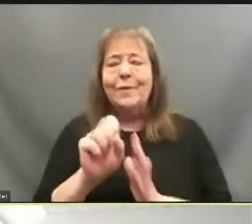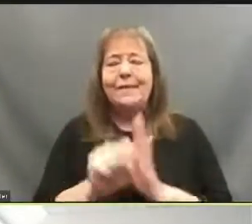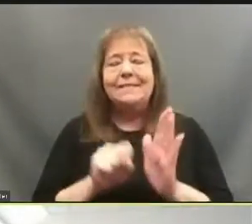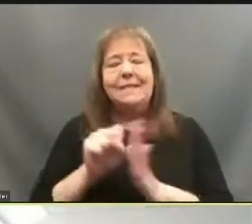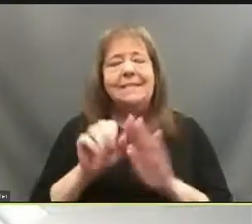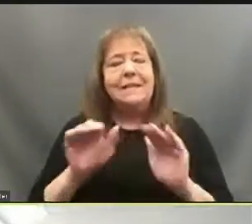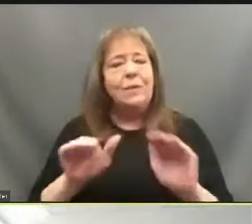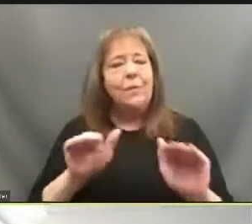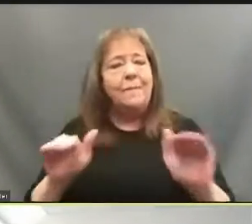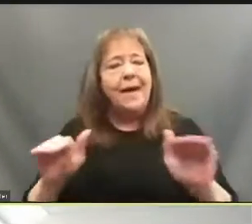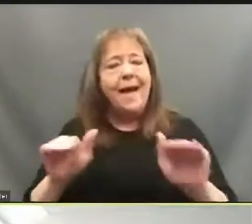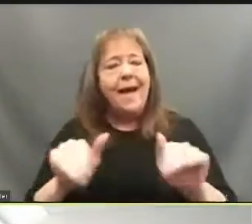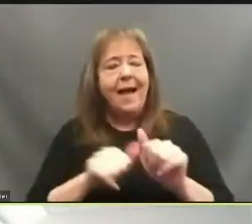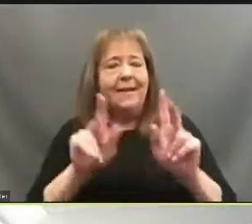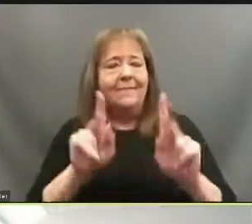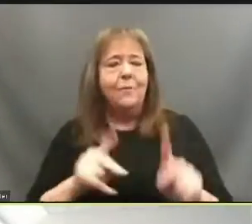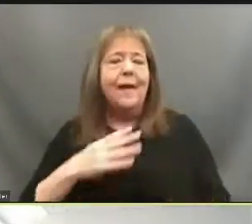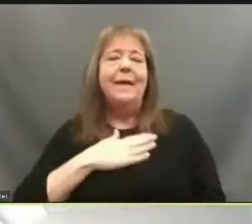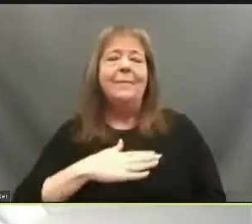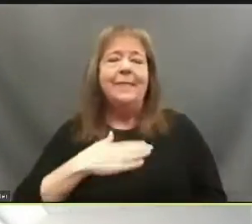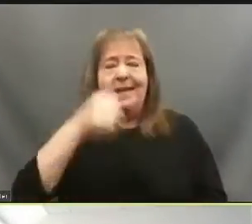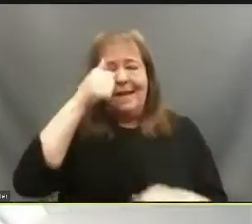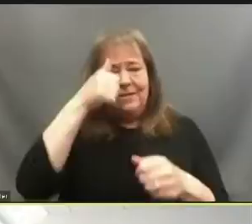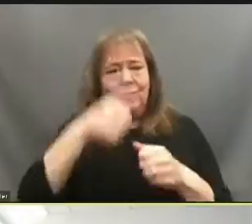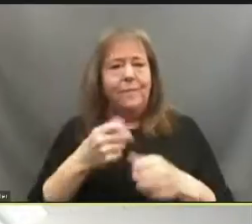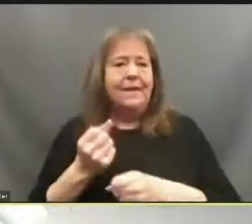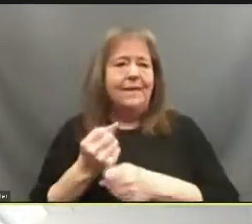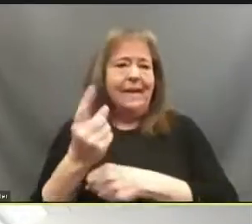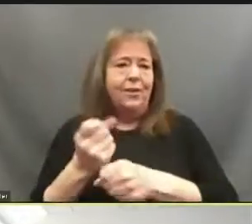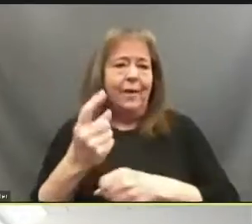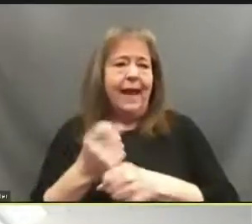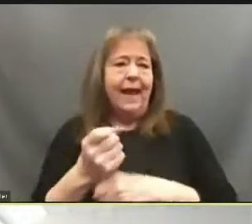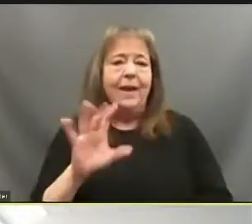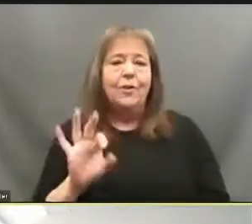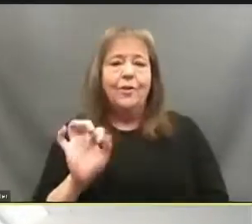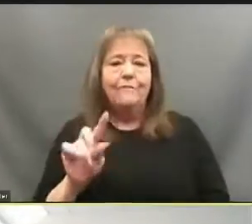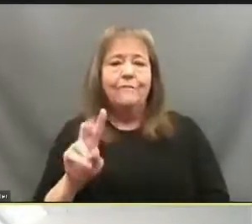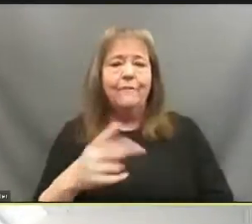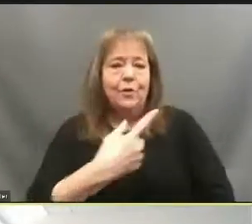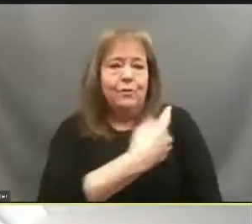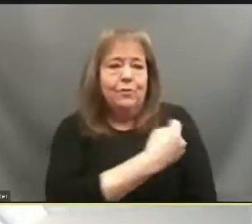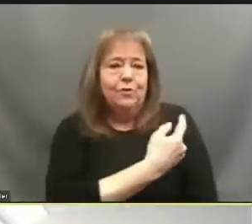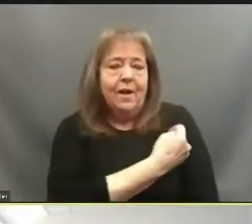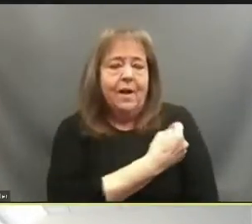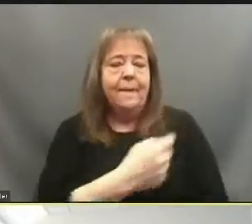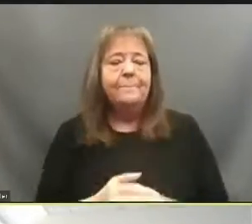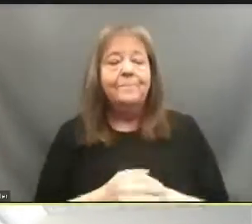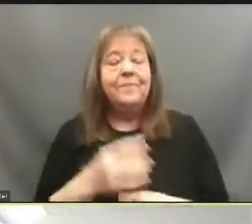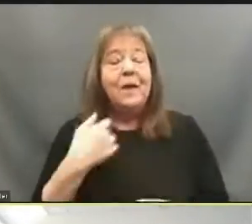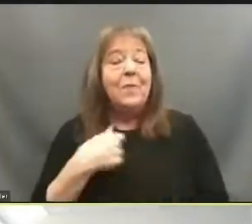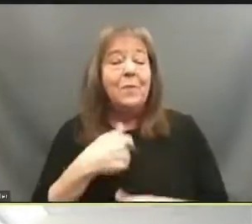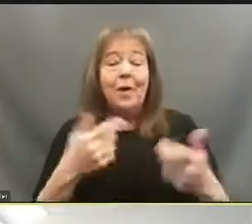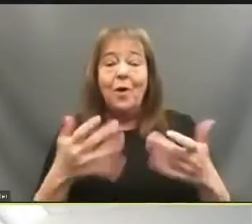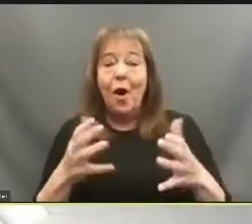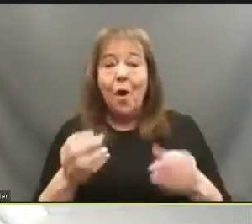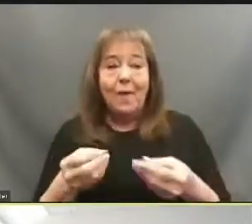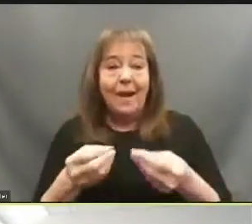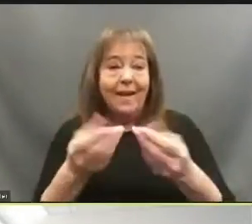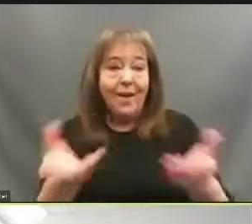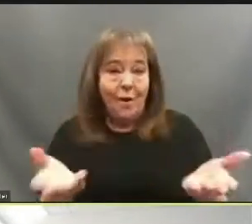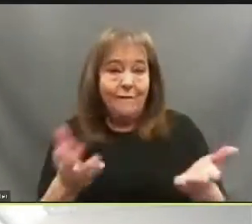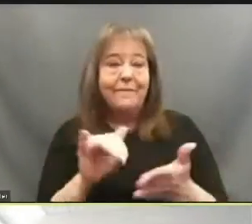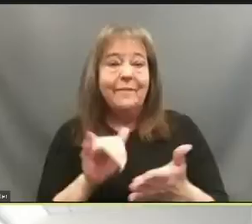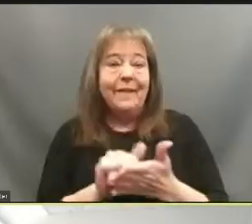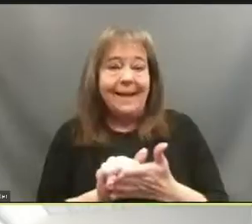to please remember to get their annual flu vaccines. Our clinical teams are already offering the flu